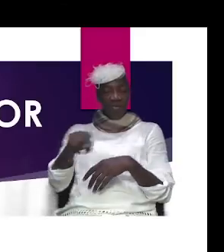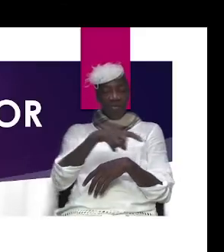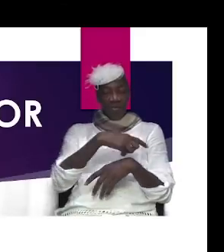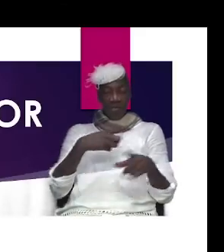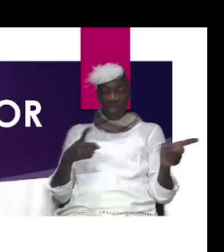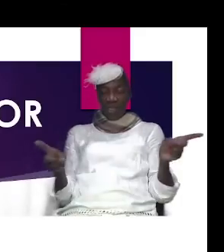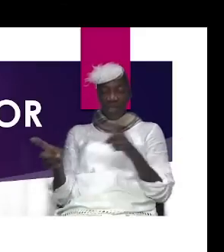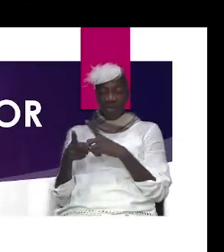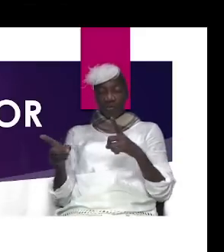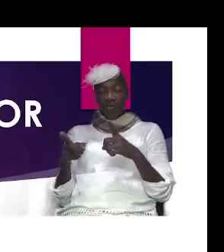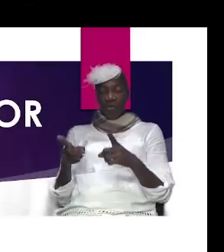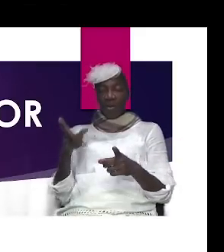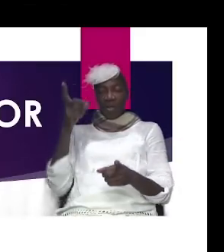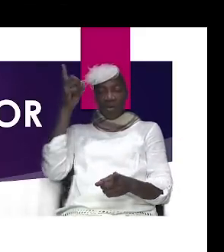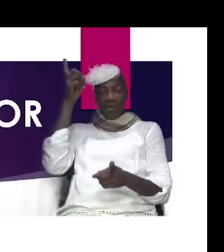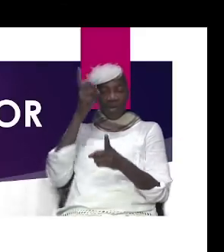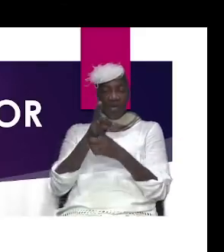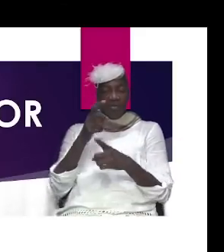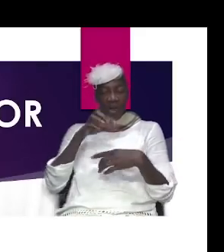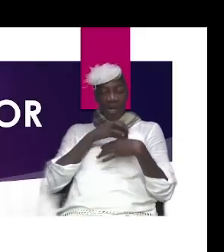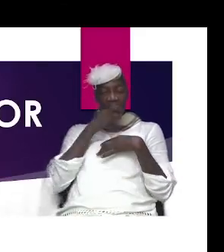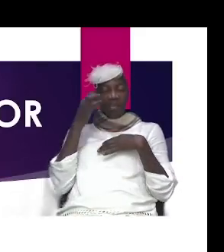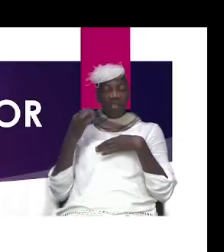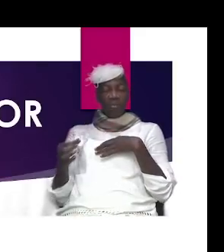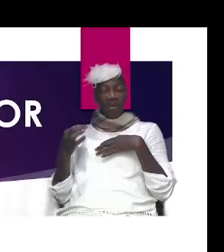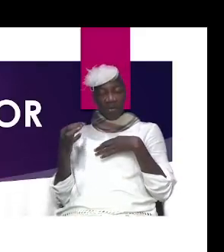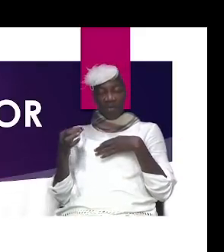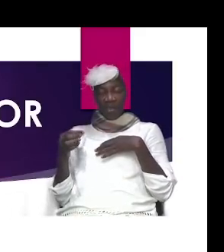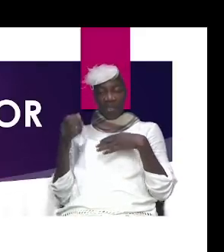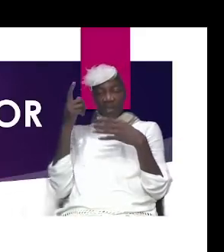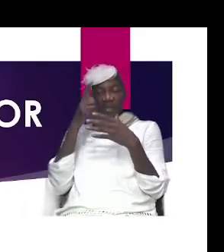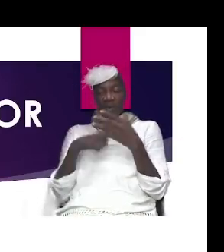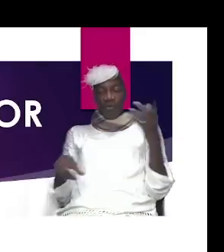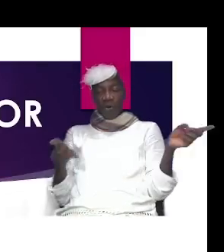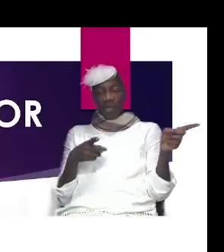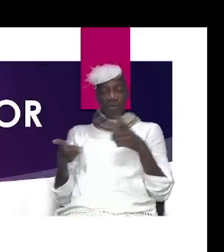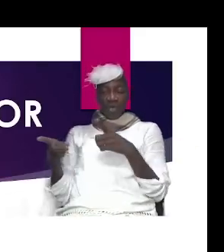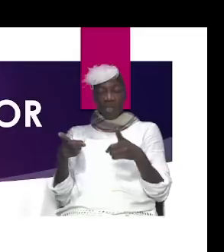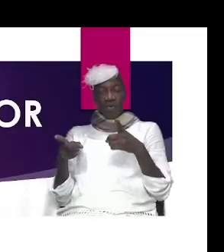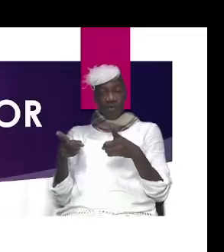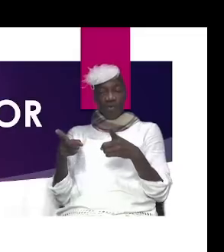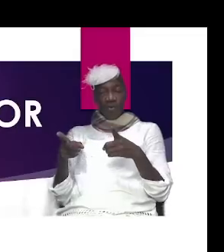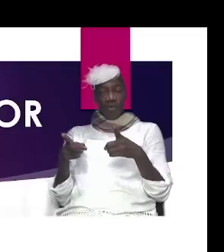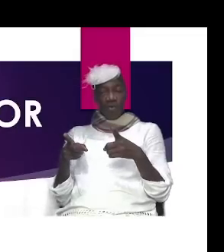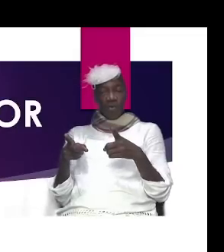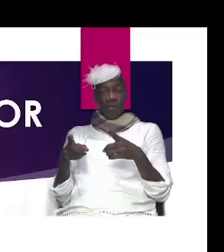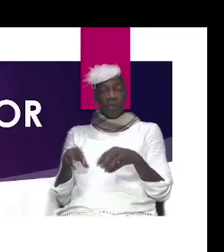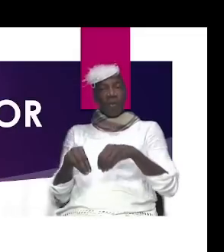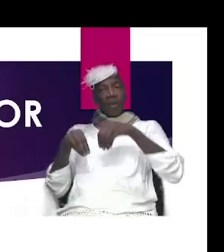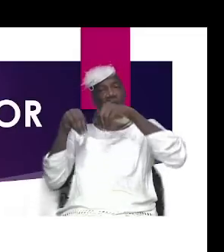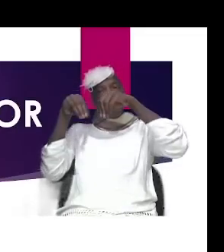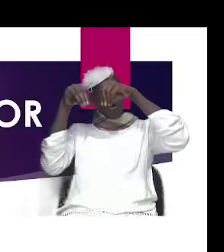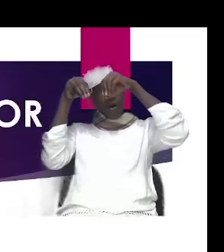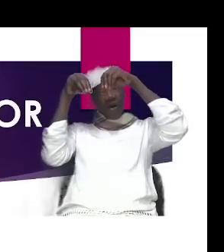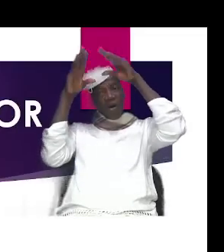with the right motive, do them with the right spirit, you know, because what we are going to do now, you know, we are going to offer them up And Jesus is